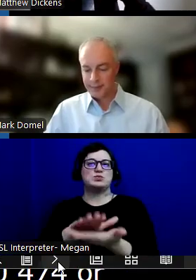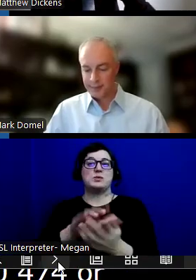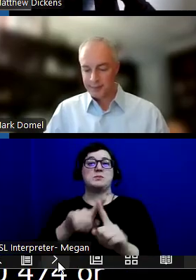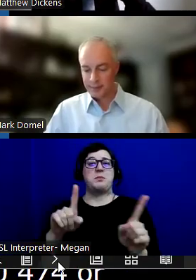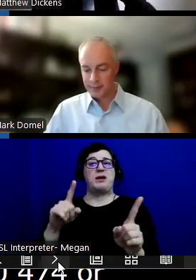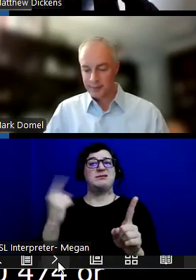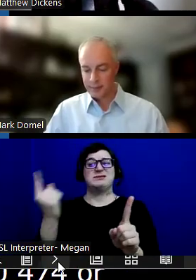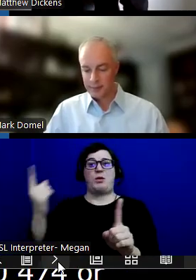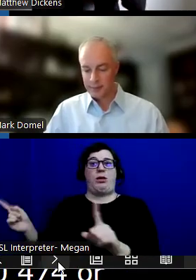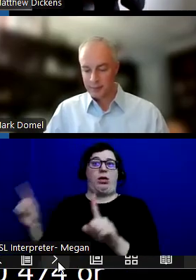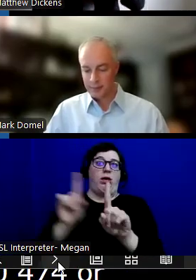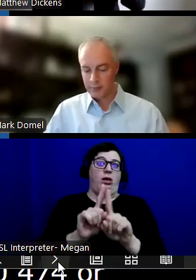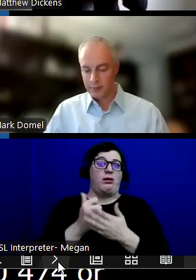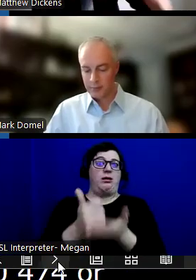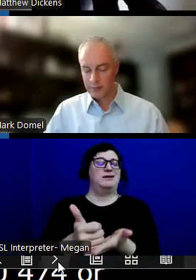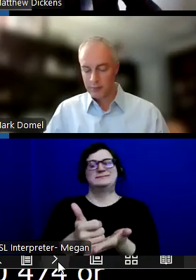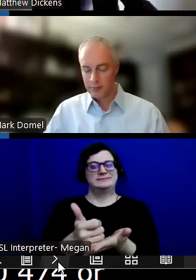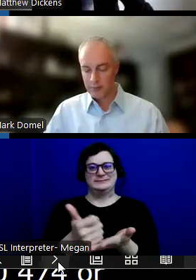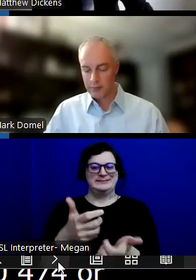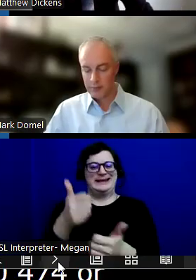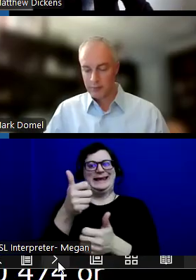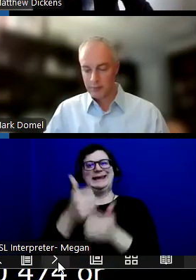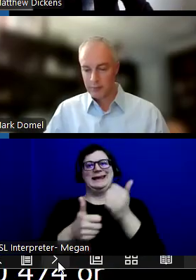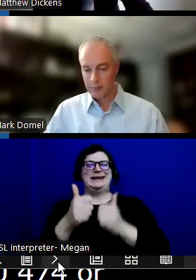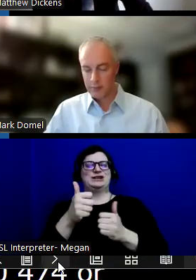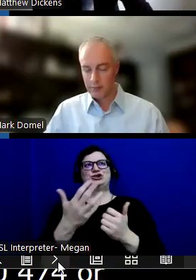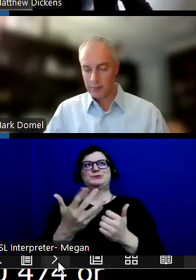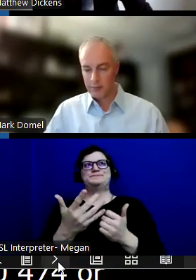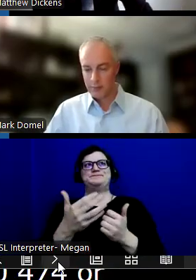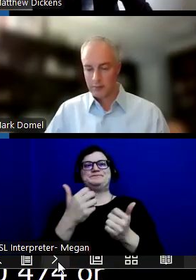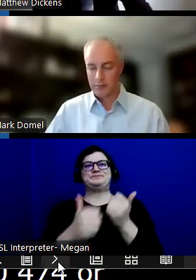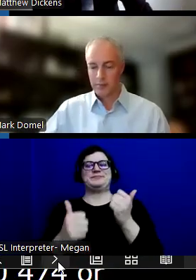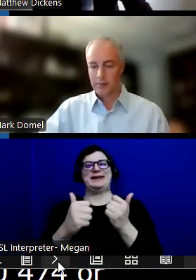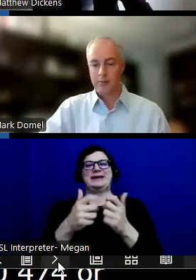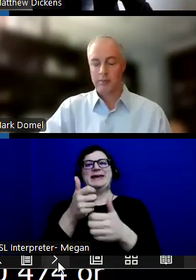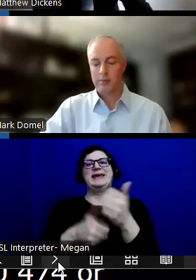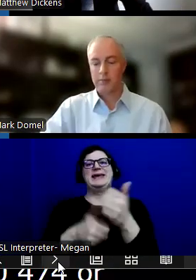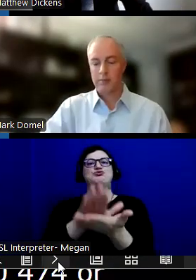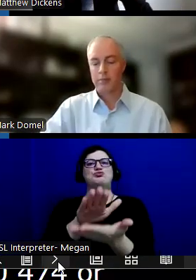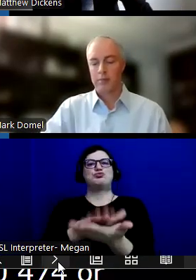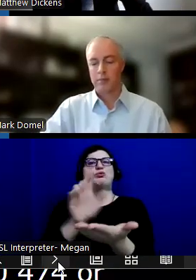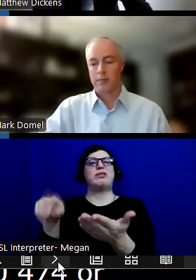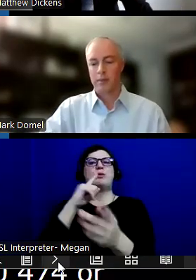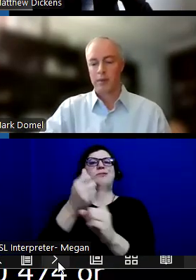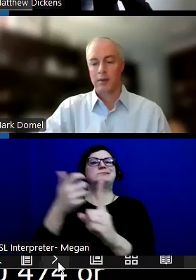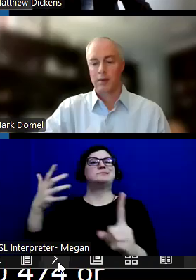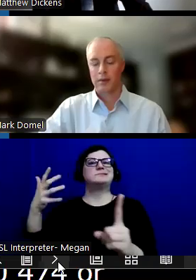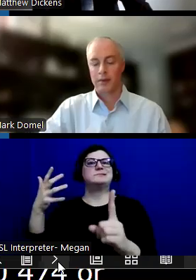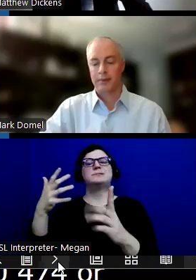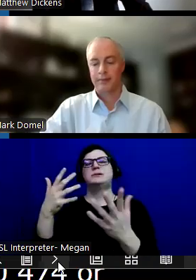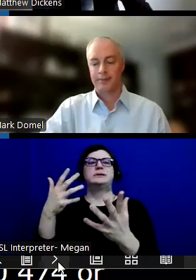have, in each of their boxes, they leave as much information, maybe if